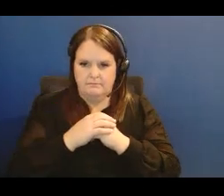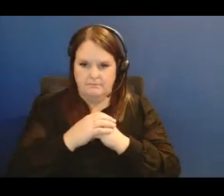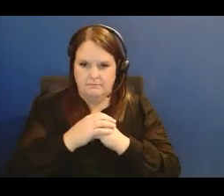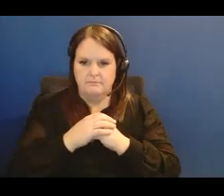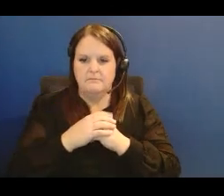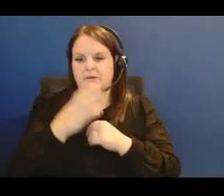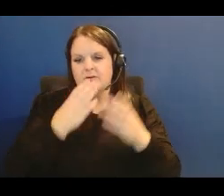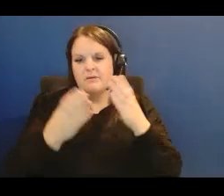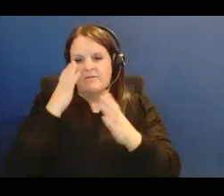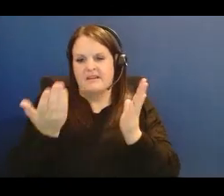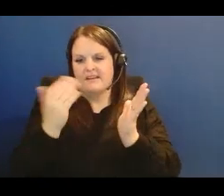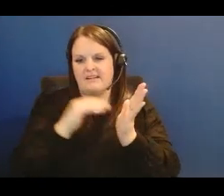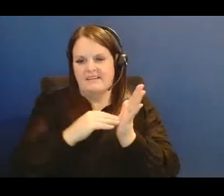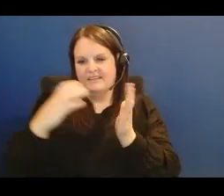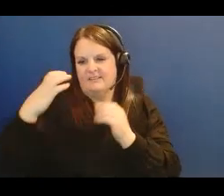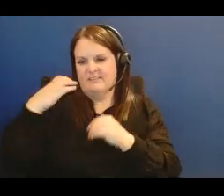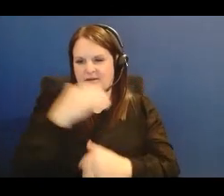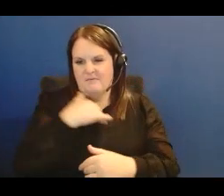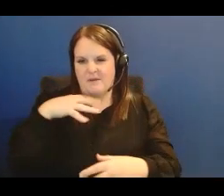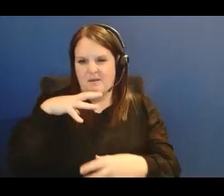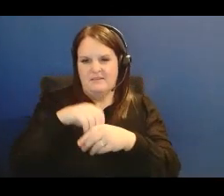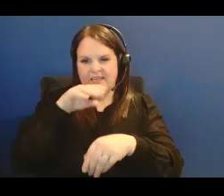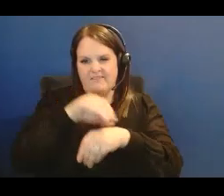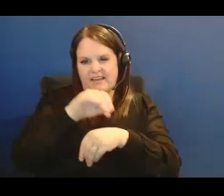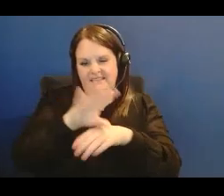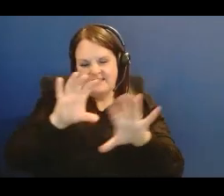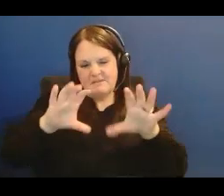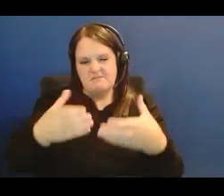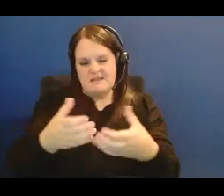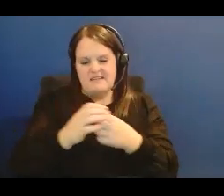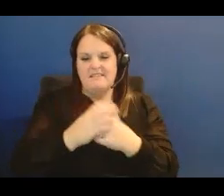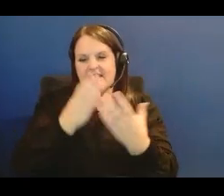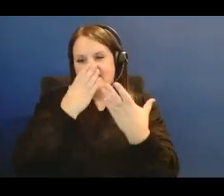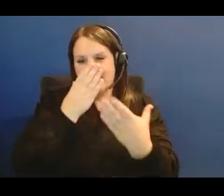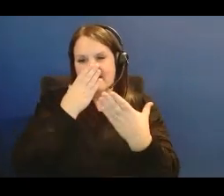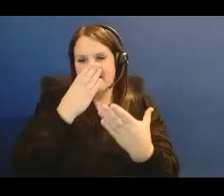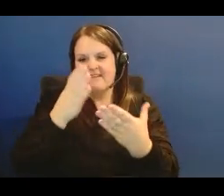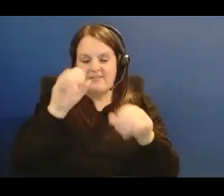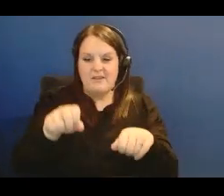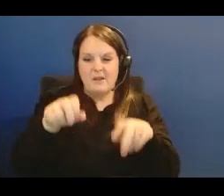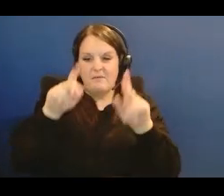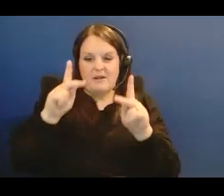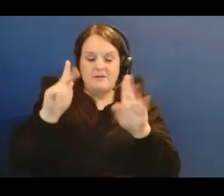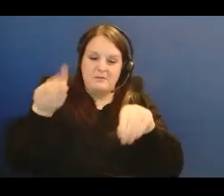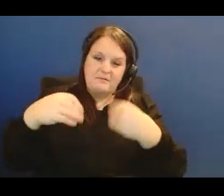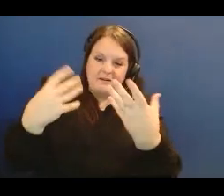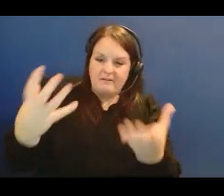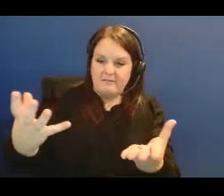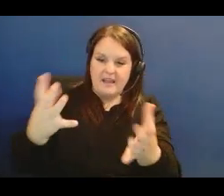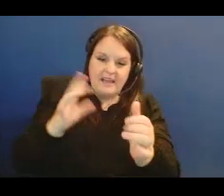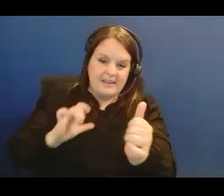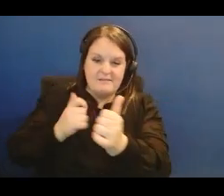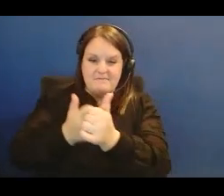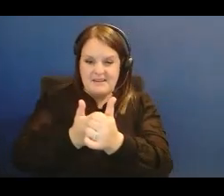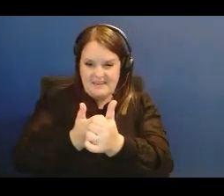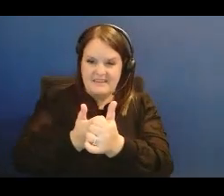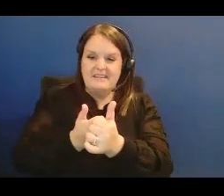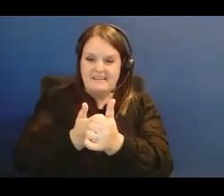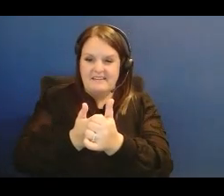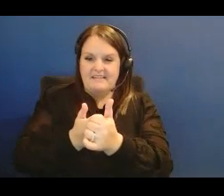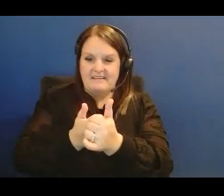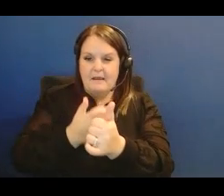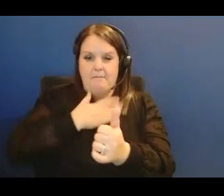Good morning again, Chair and members of the Advisory Committee. Thank you for the opportunity to provide an update of